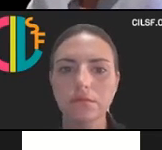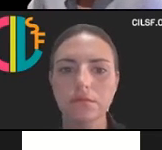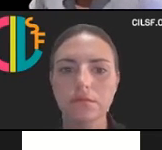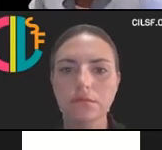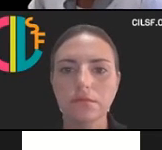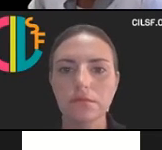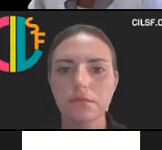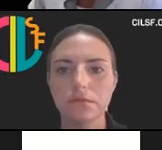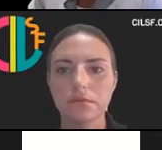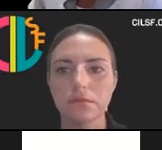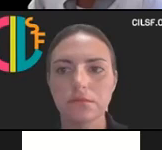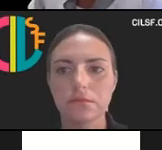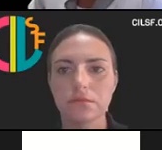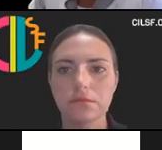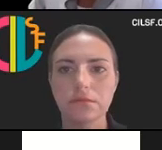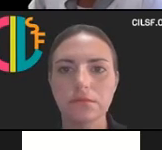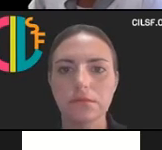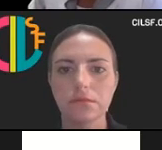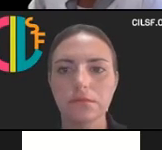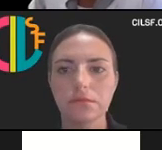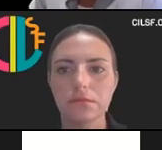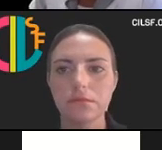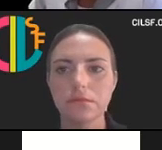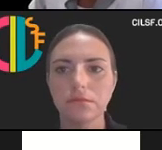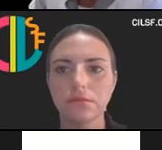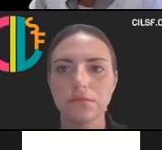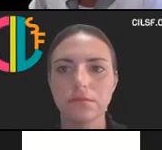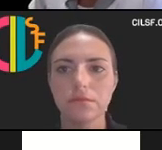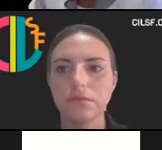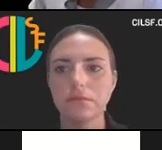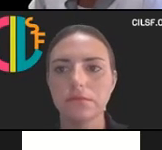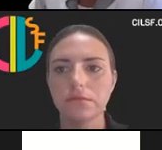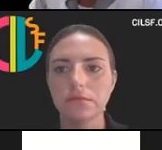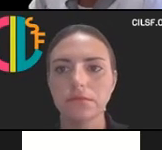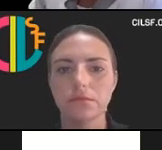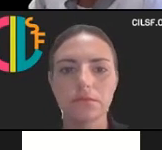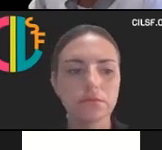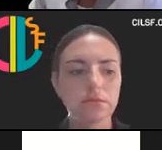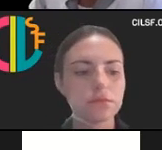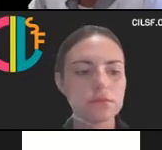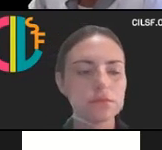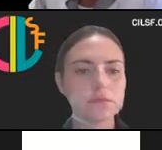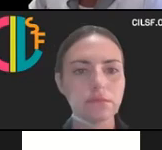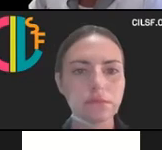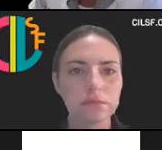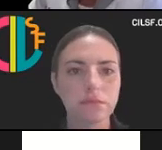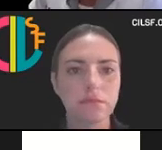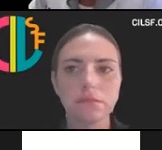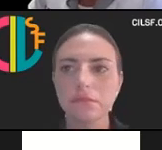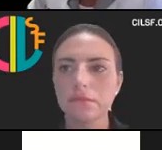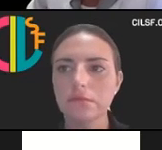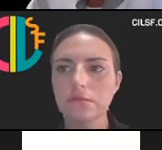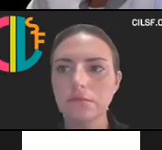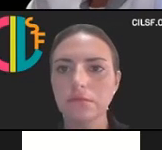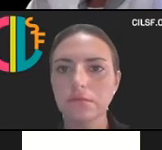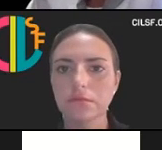active disinformation. And that we currently have. This is deliberate false information that is being deliberately spread over mostly through the